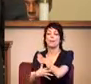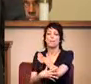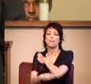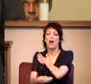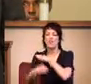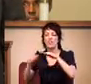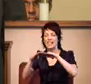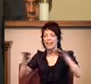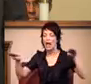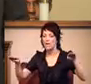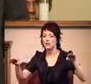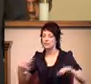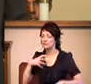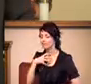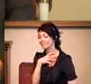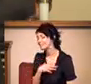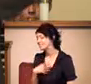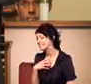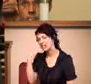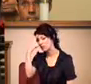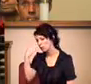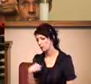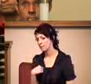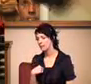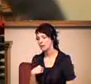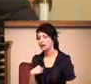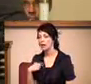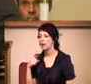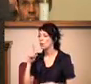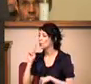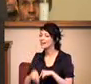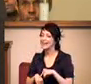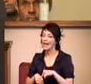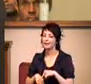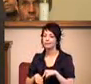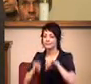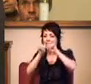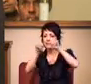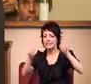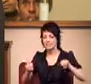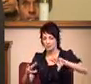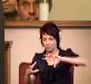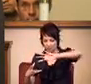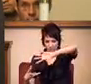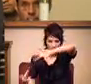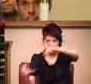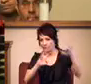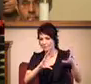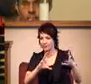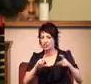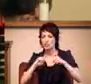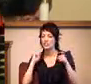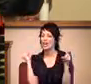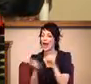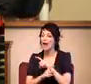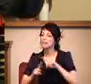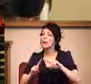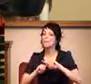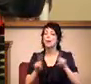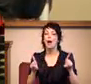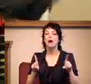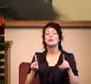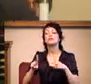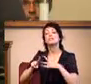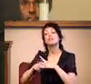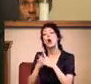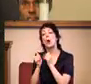Disgusting to me. No, we can't overhaul a complete system, but we can start with the community around us. I don't have an answer, but I know